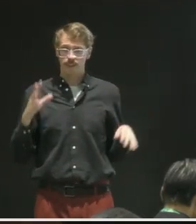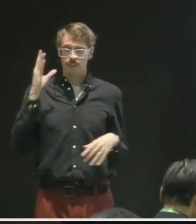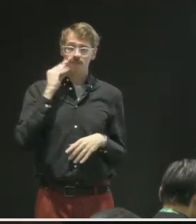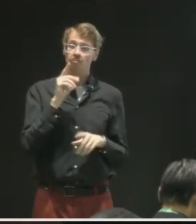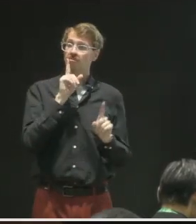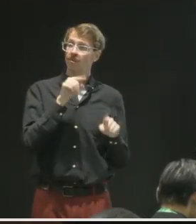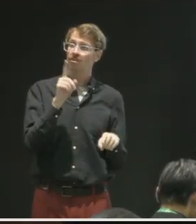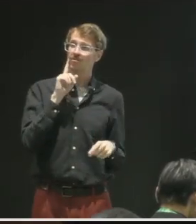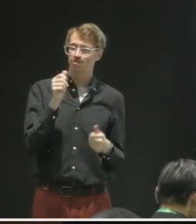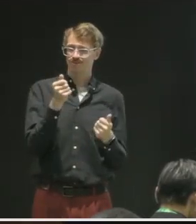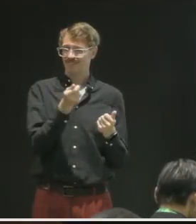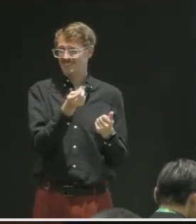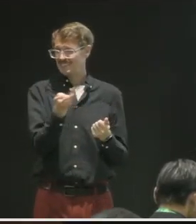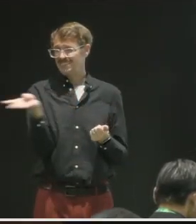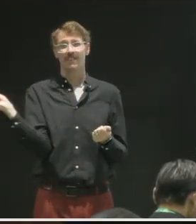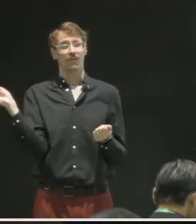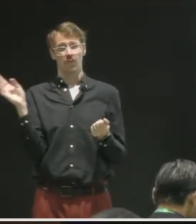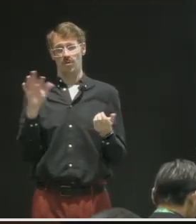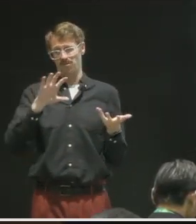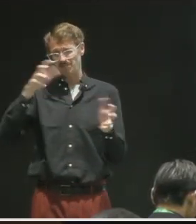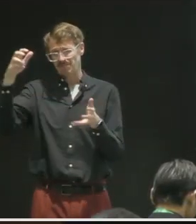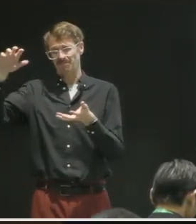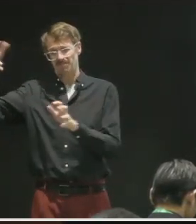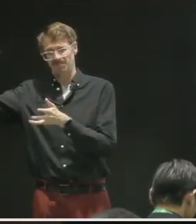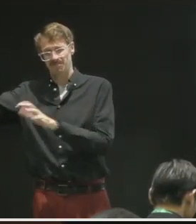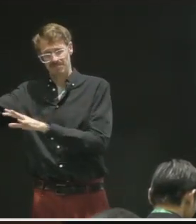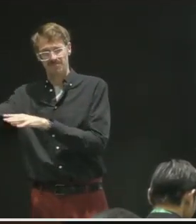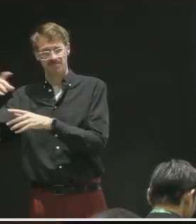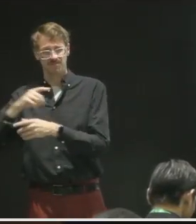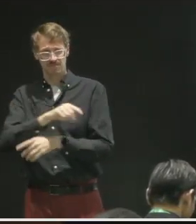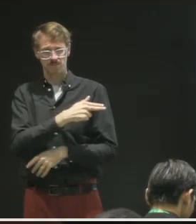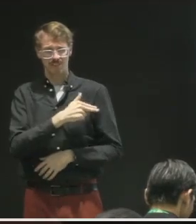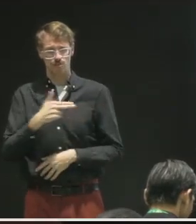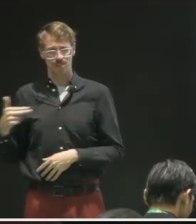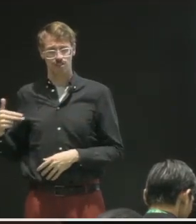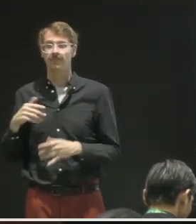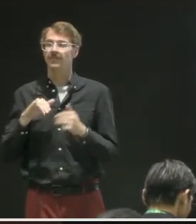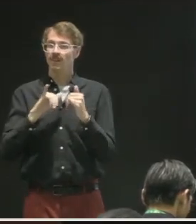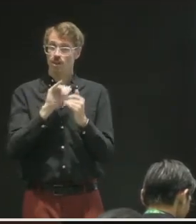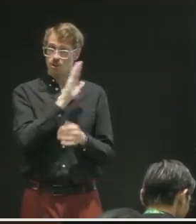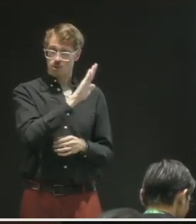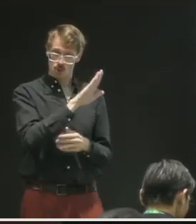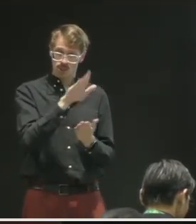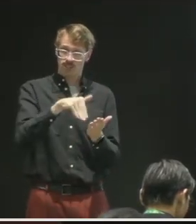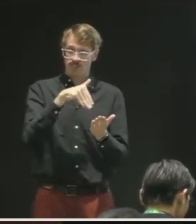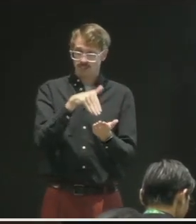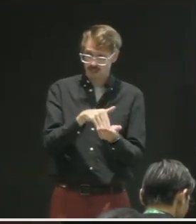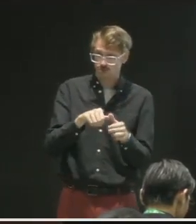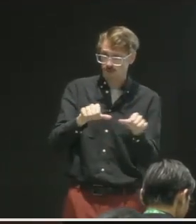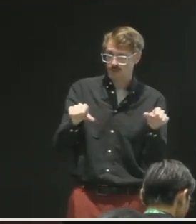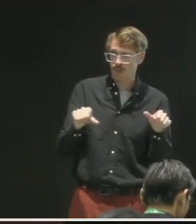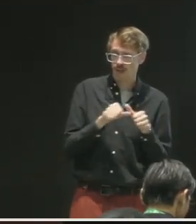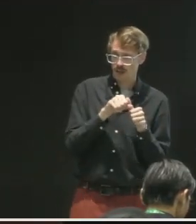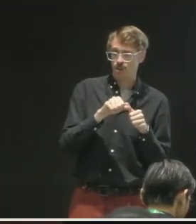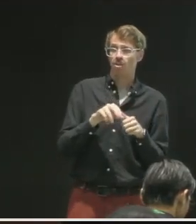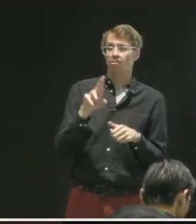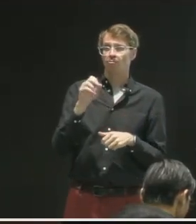to several natural disasters. How is the Central Sulawesi Rehabilitation and Reconstruction